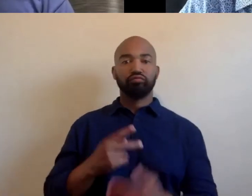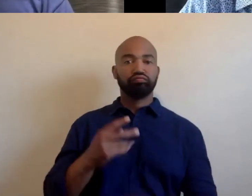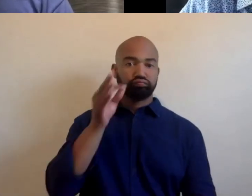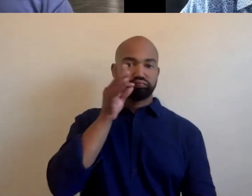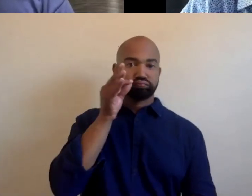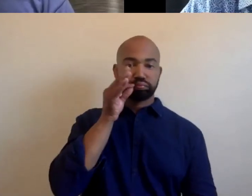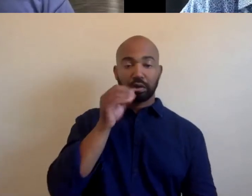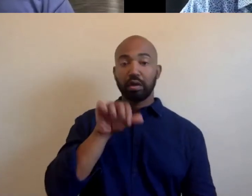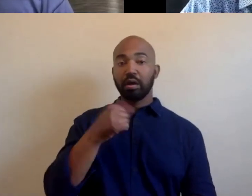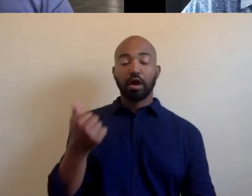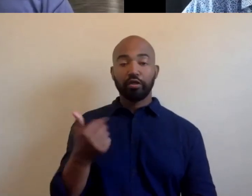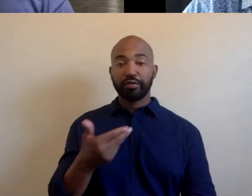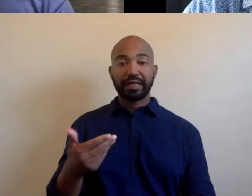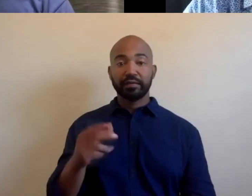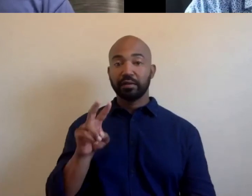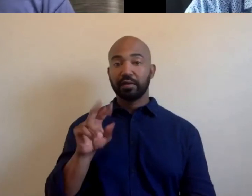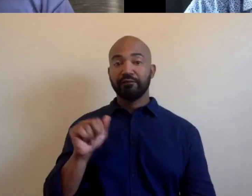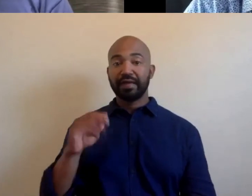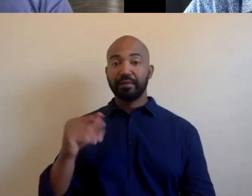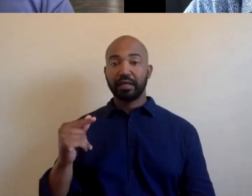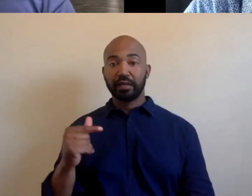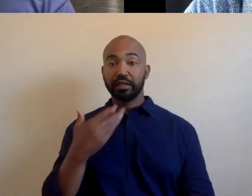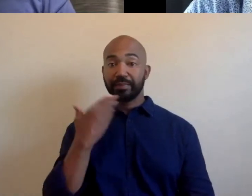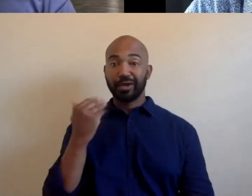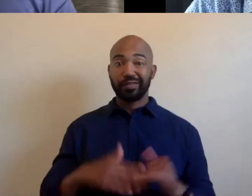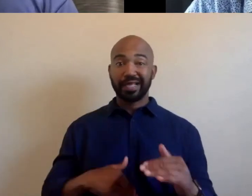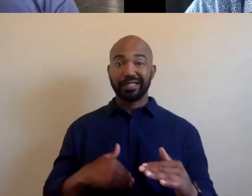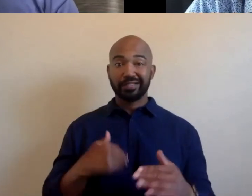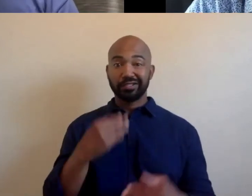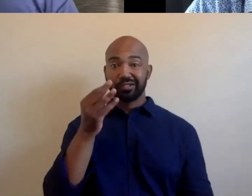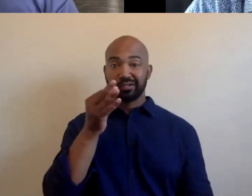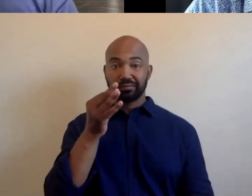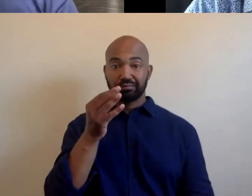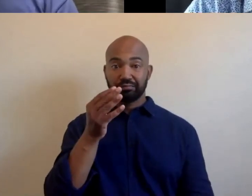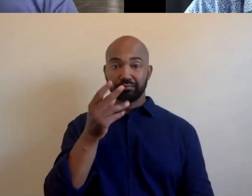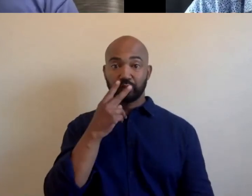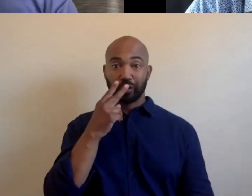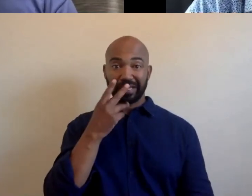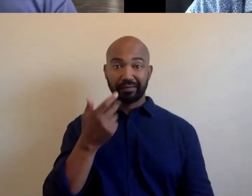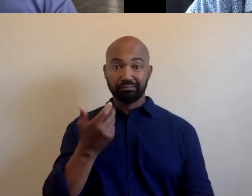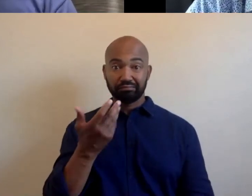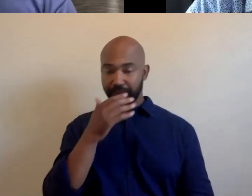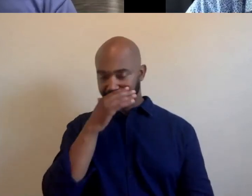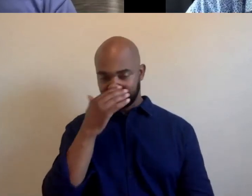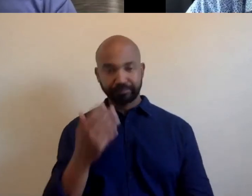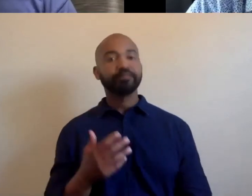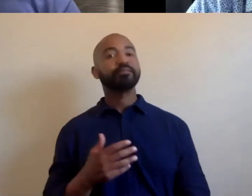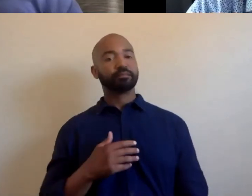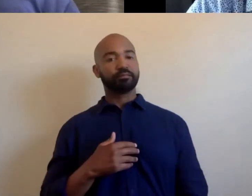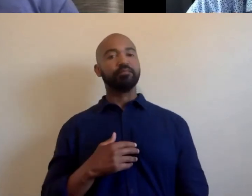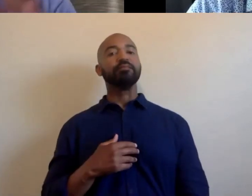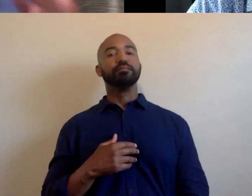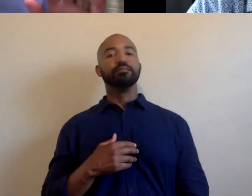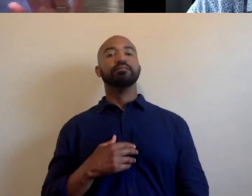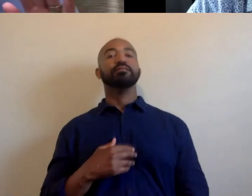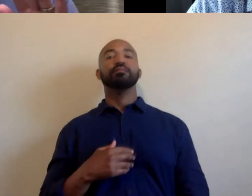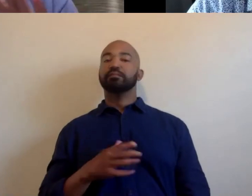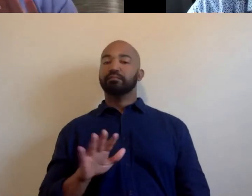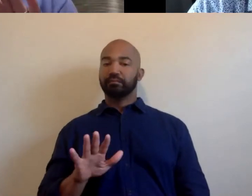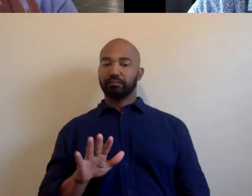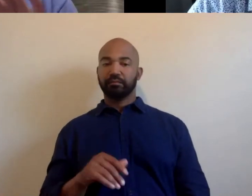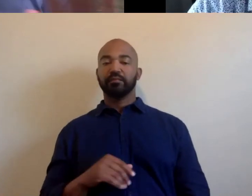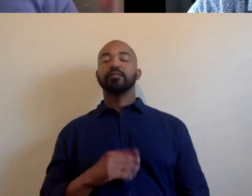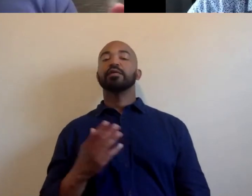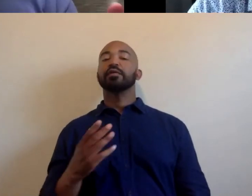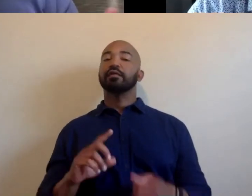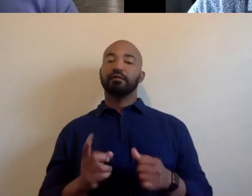intake methods like vaping better than smoking? great question. When it comes to recreational use, well, so first of all, I just